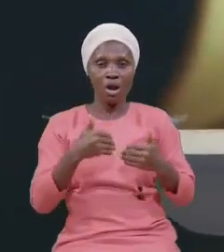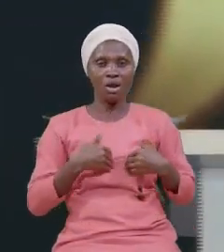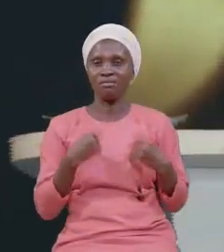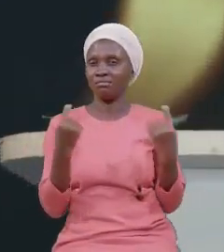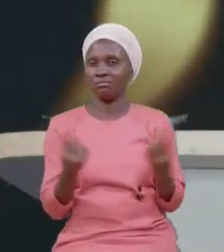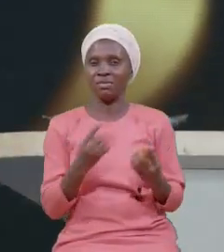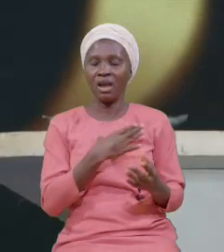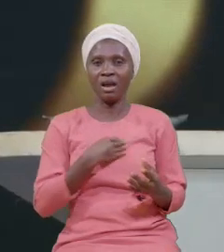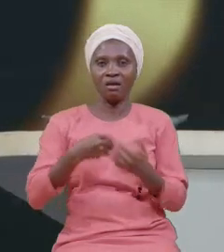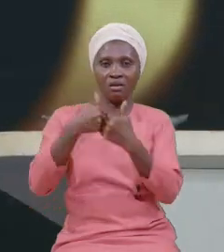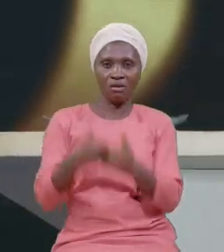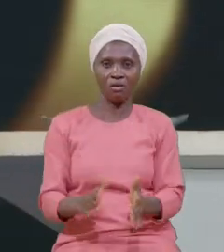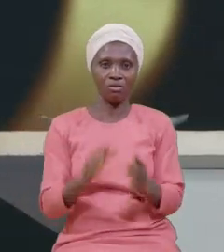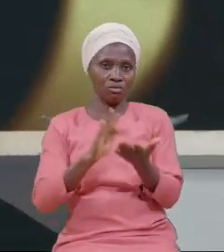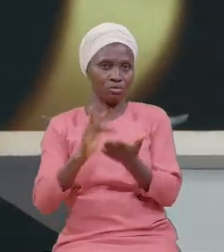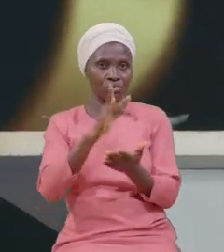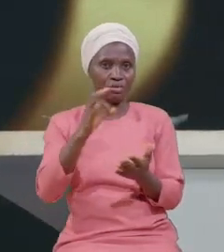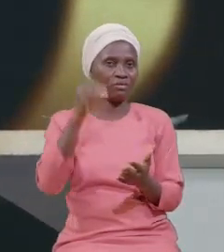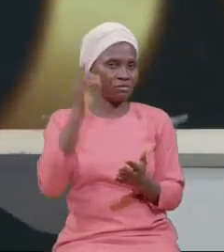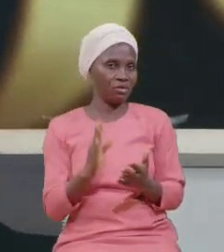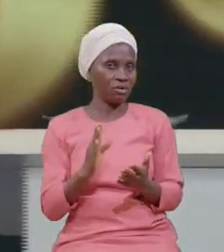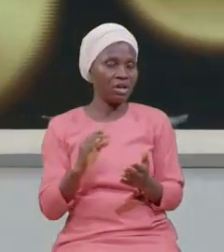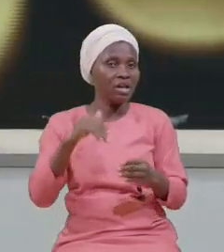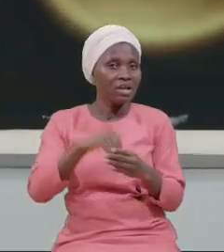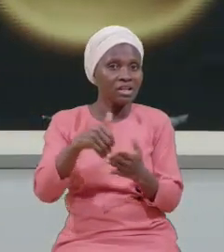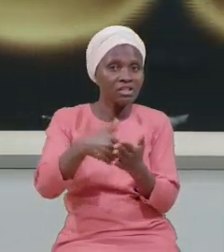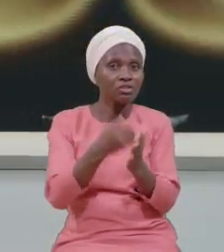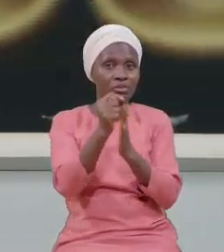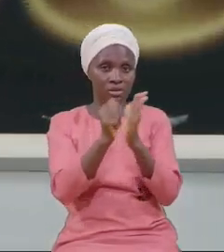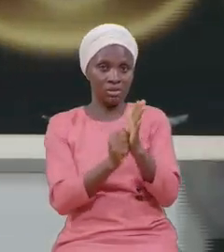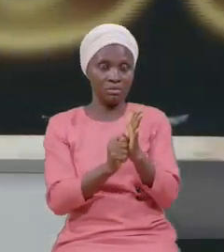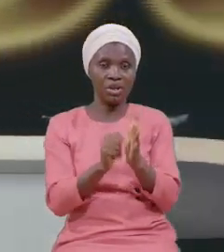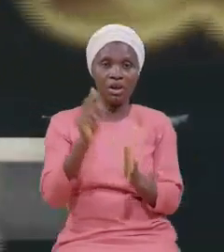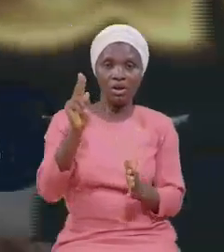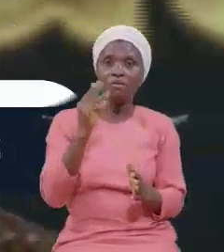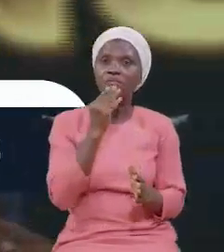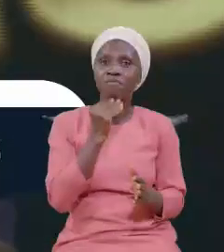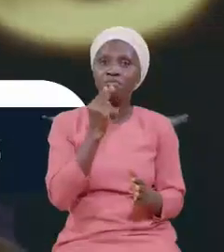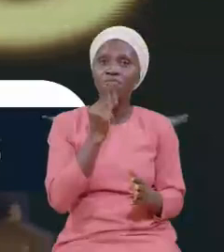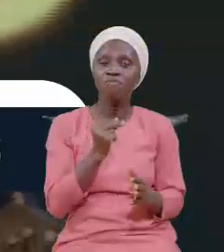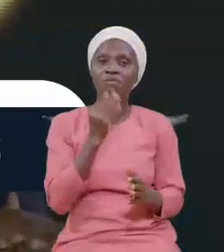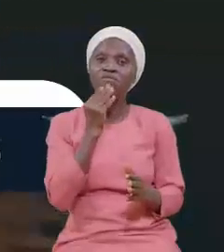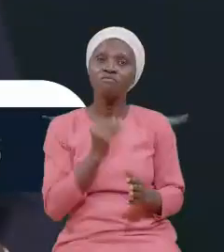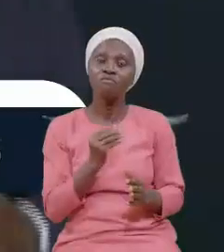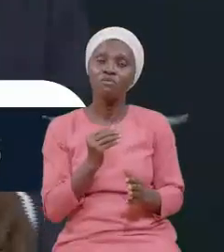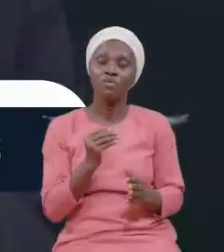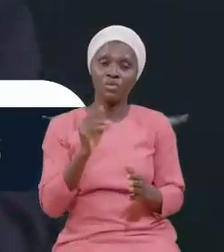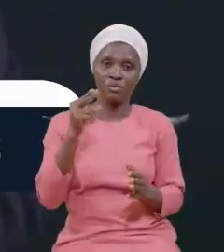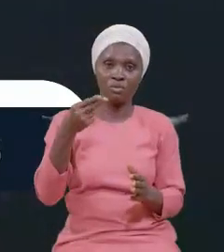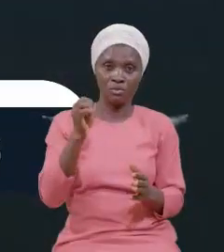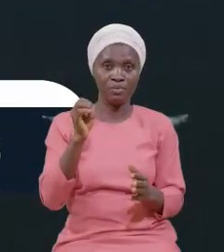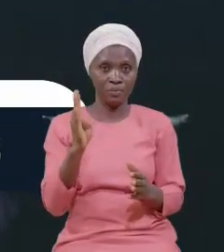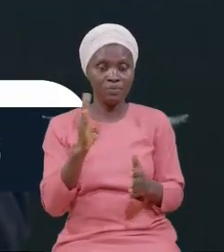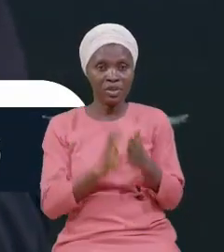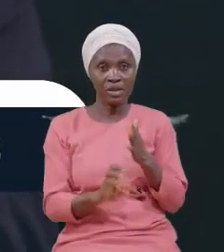We're told in the New Testament in Hebrews chapter 7. Hebrews chapter 7, reading from verse